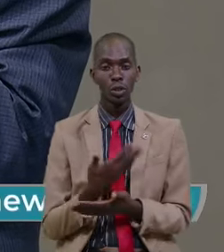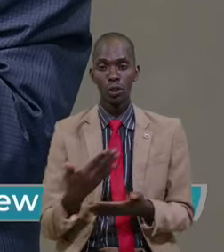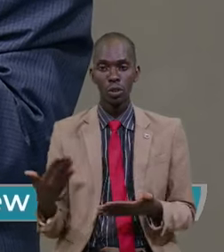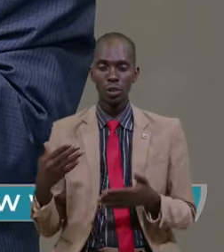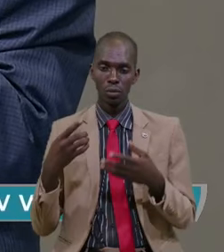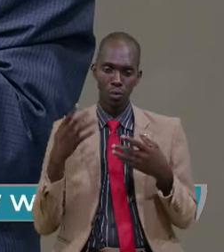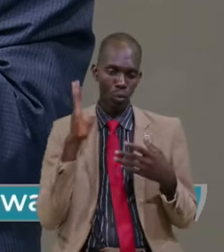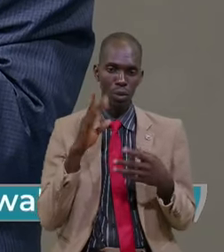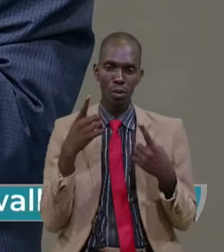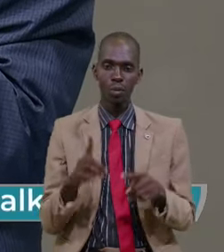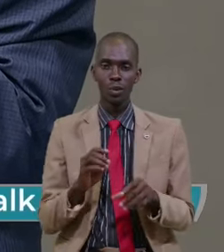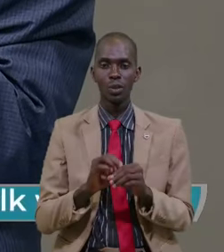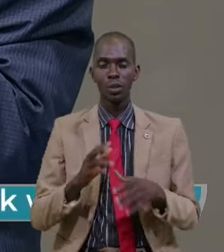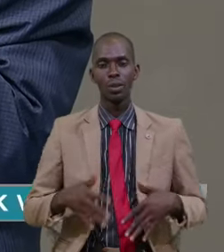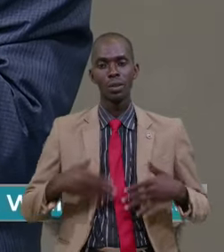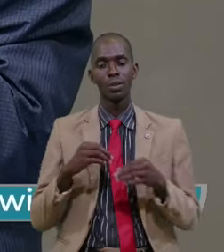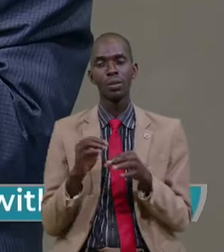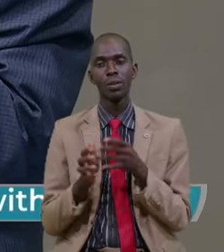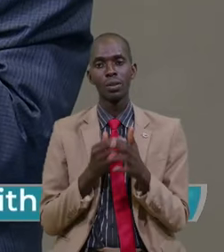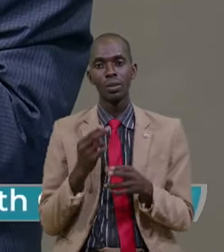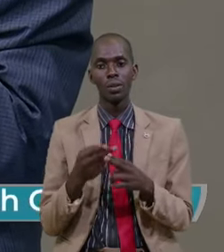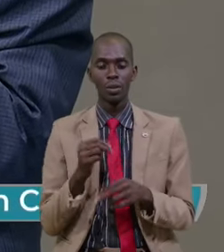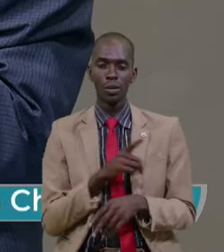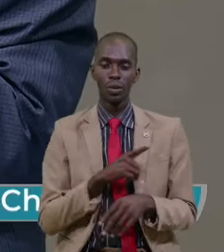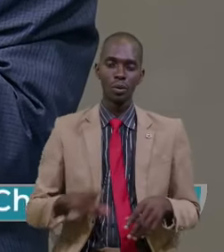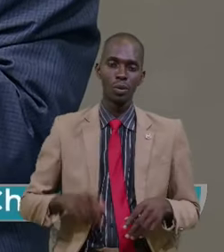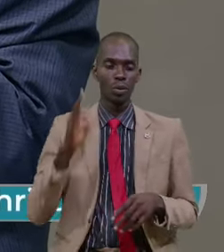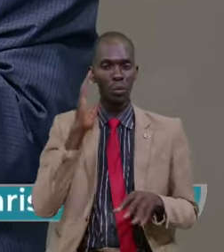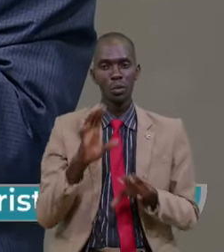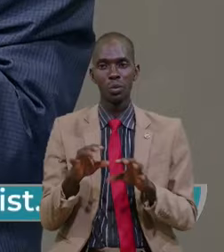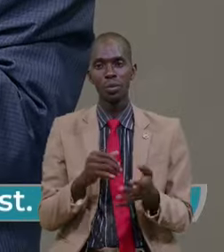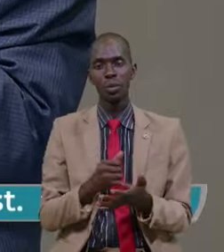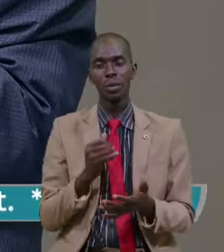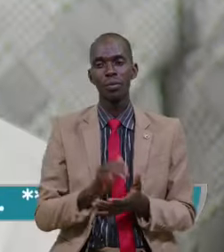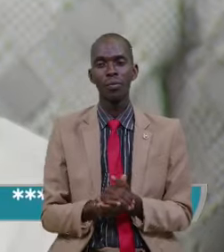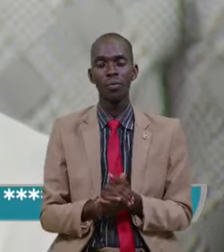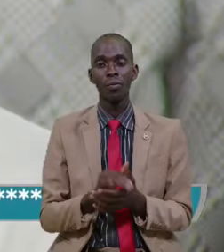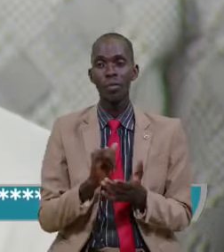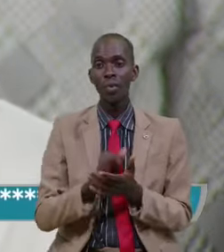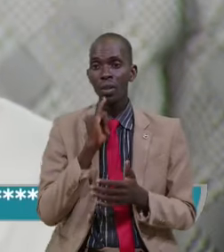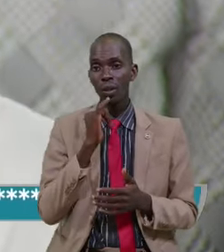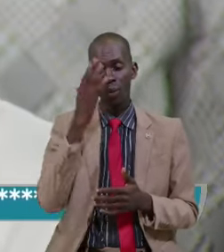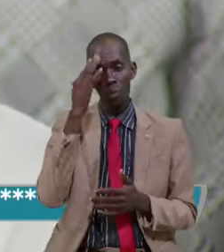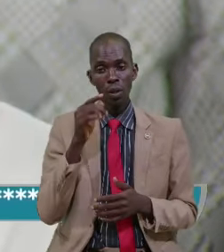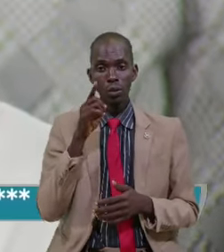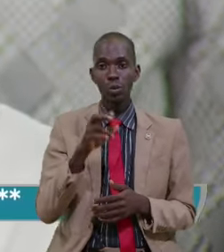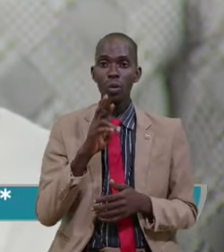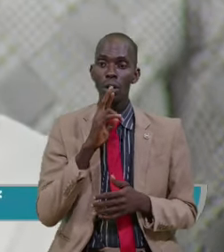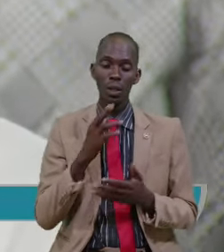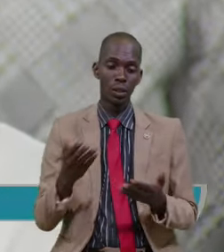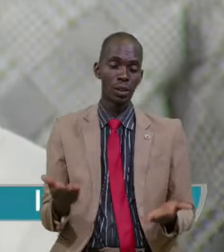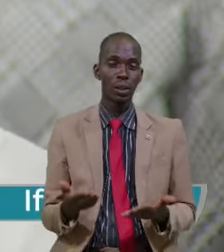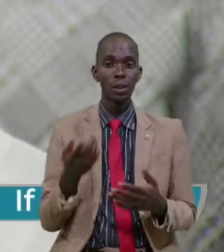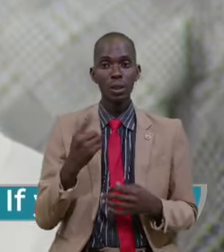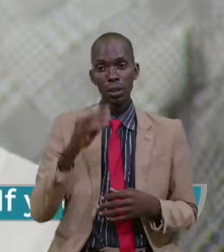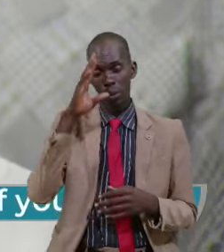life. The Lord will do it. That's why you are here. The man of God had